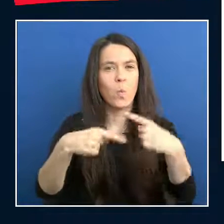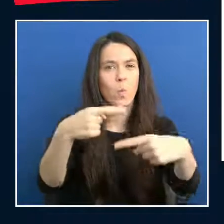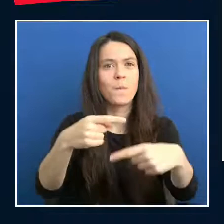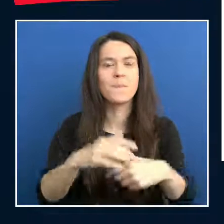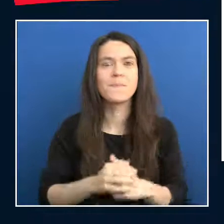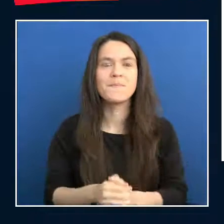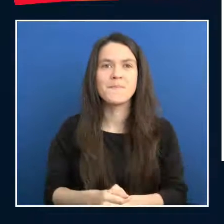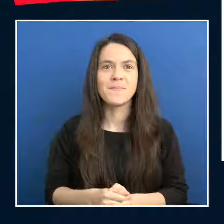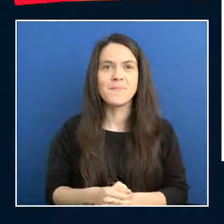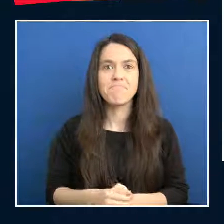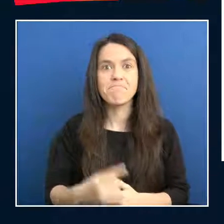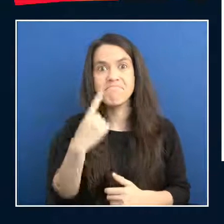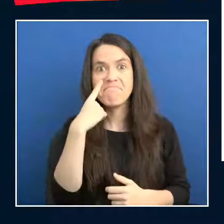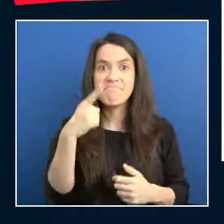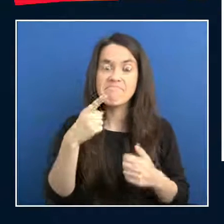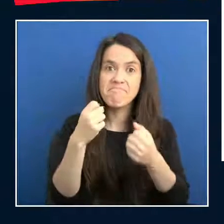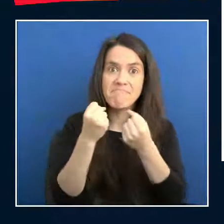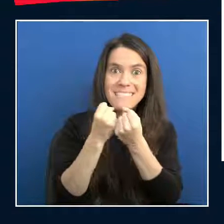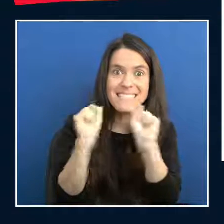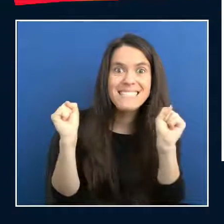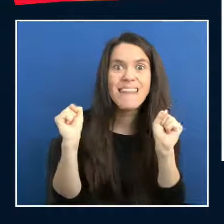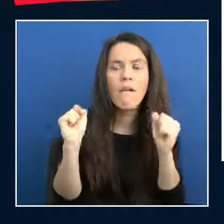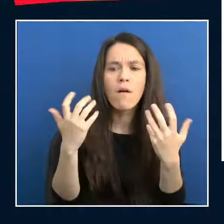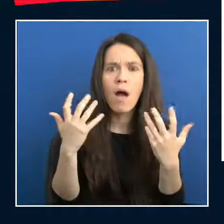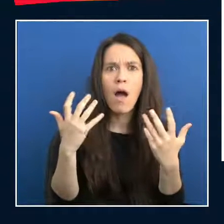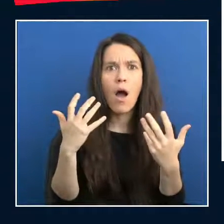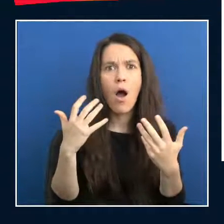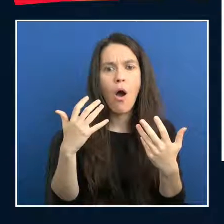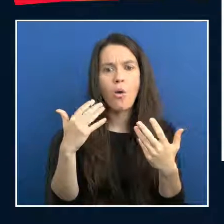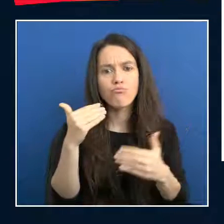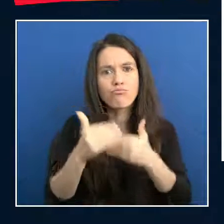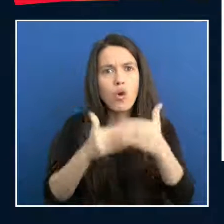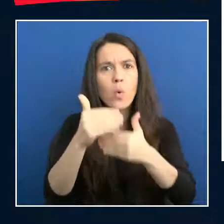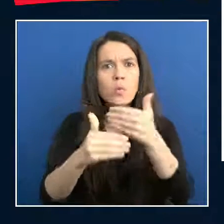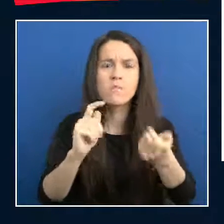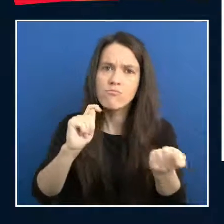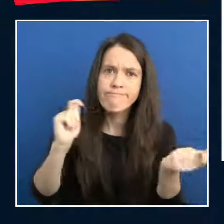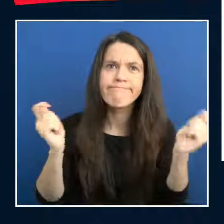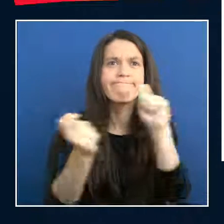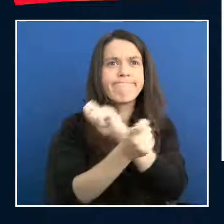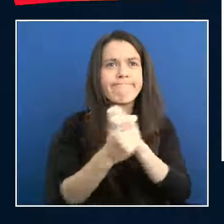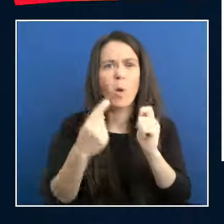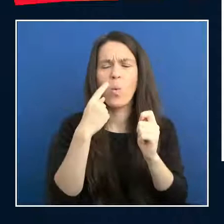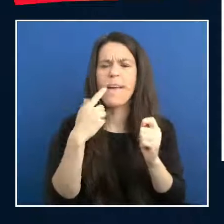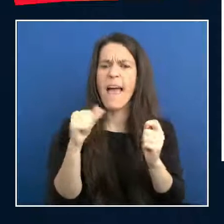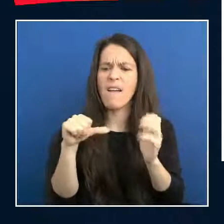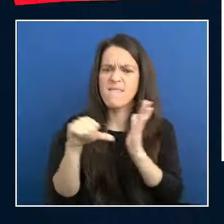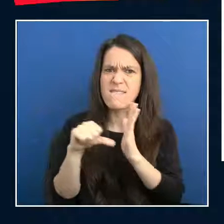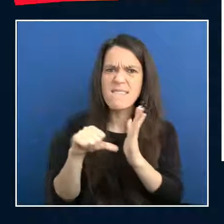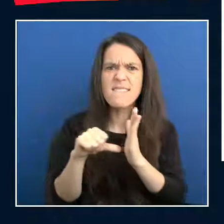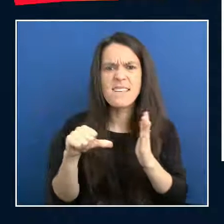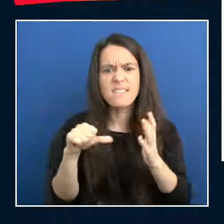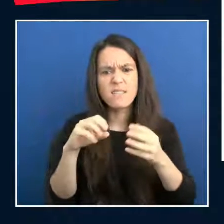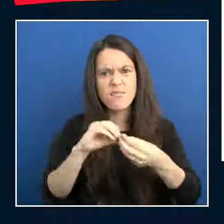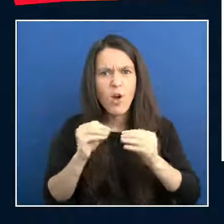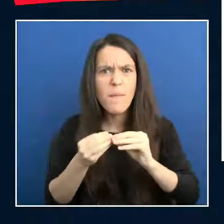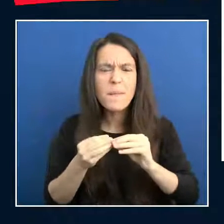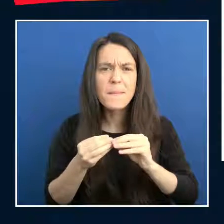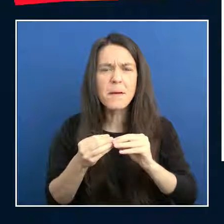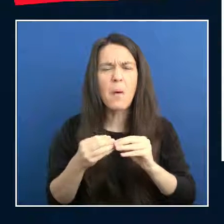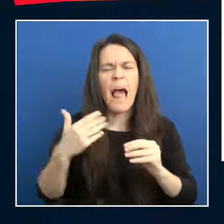save or change our processes to the better, because we had like lots of issues where I will come to in a